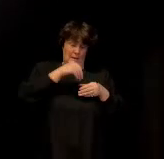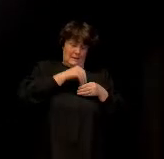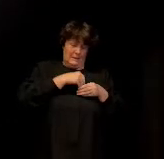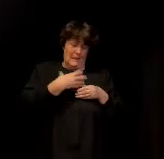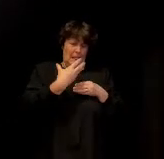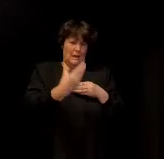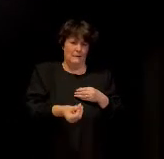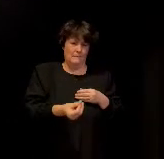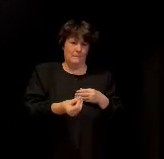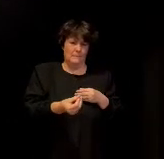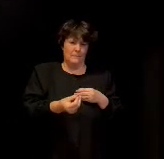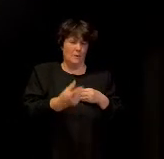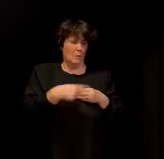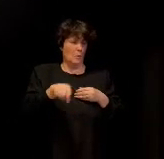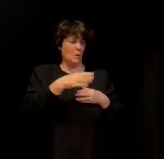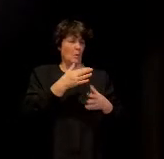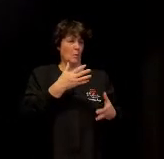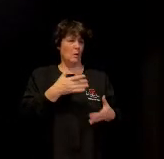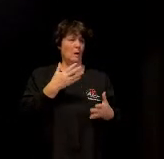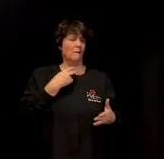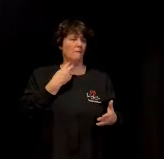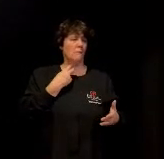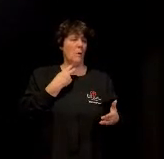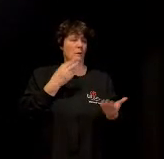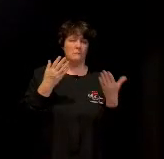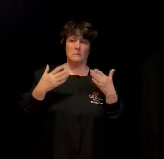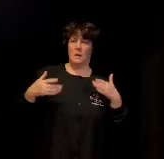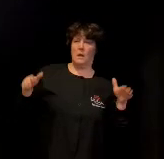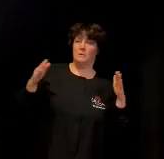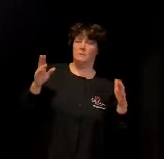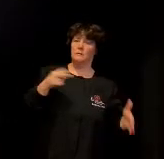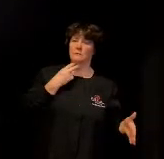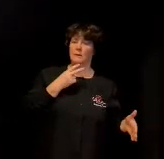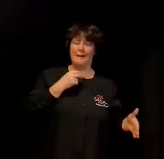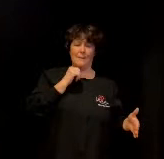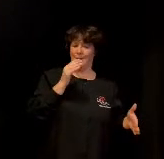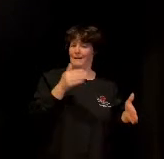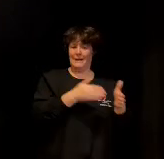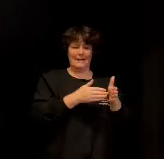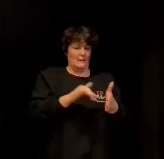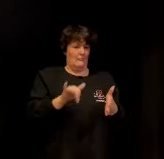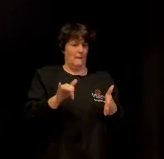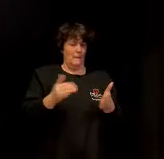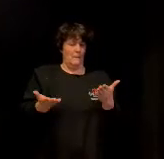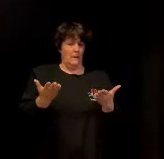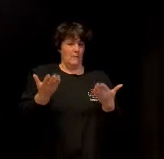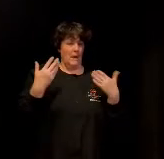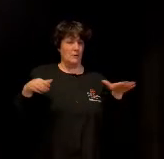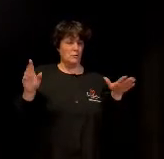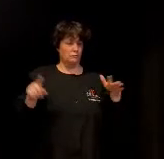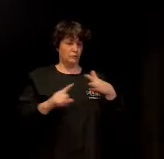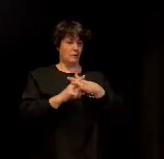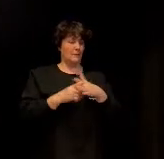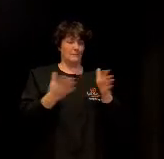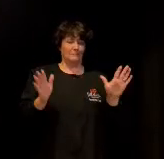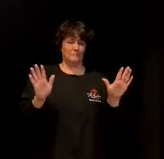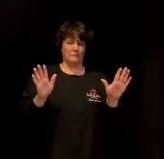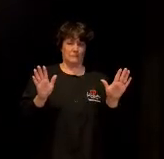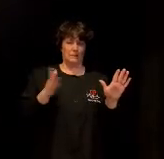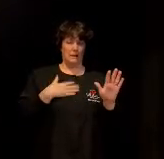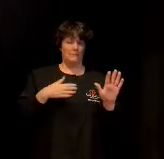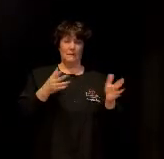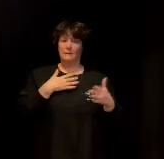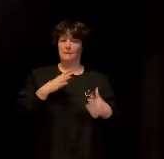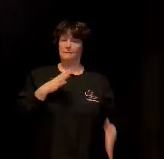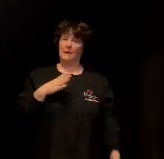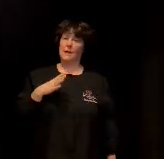We're waiting for voices. Angelic, and I'm not against, maybe the angel does show up. I don't know. I mean, I'm open to that. How about you? Anybody open